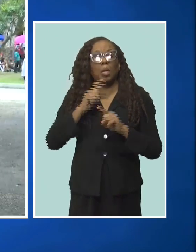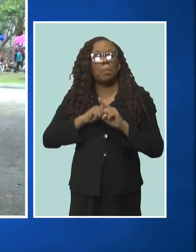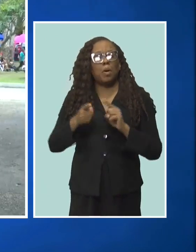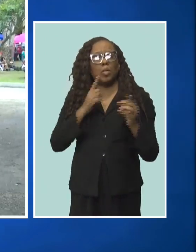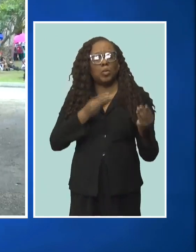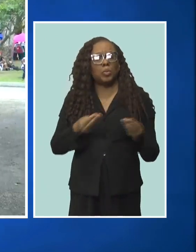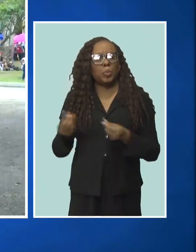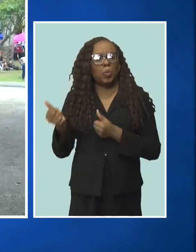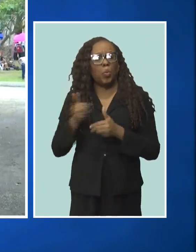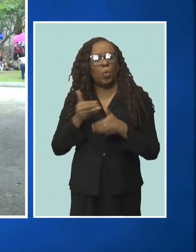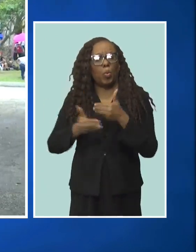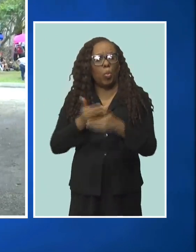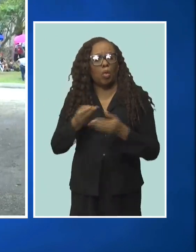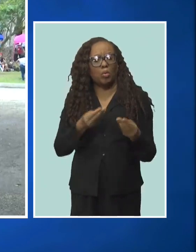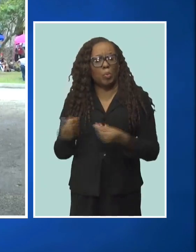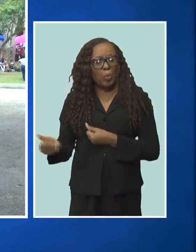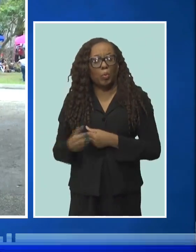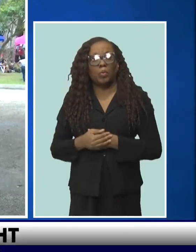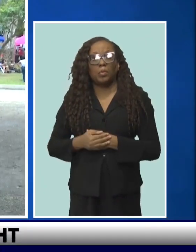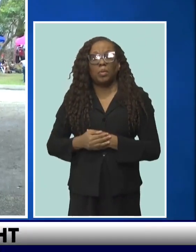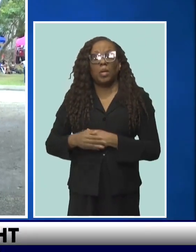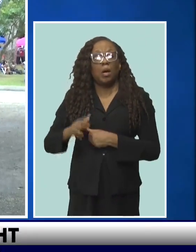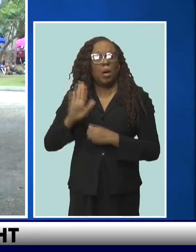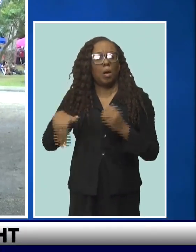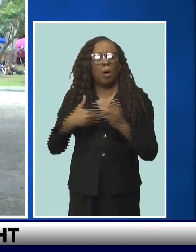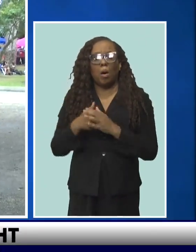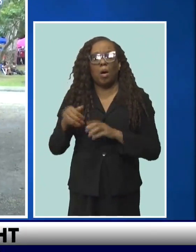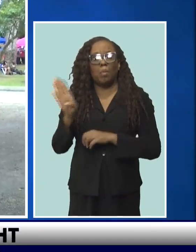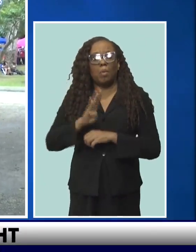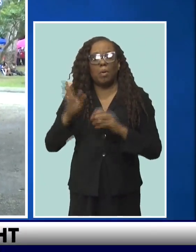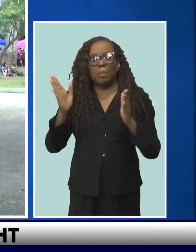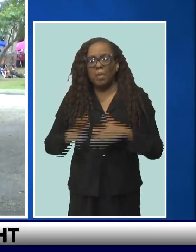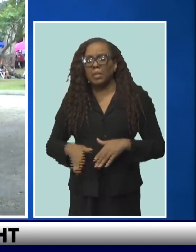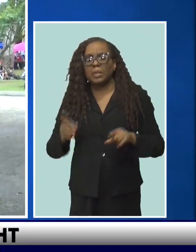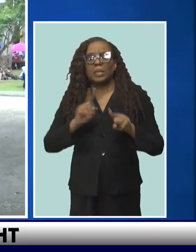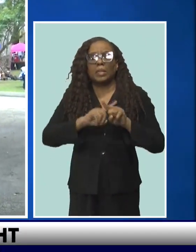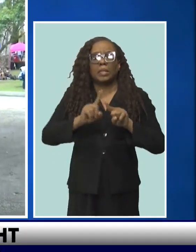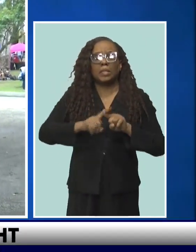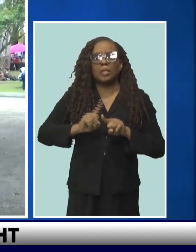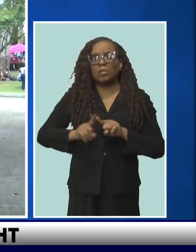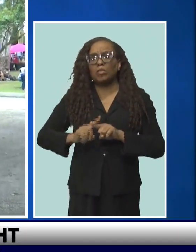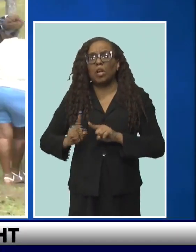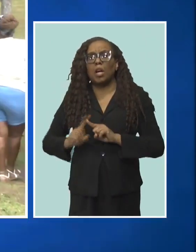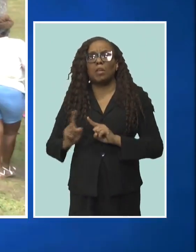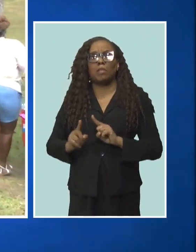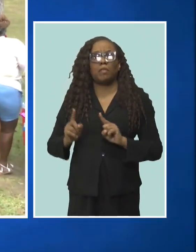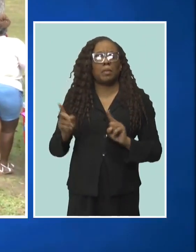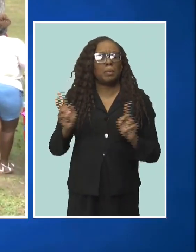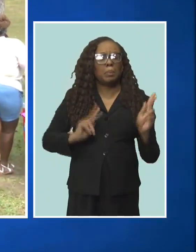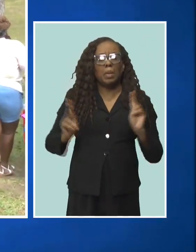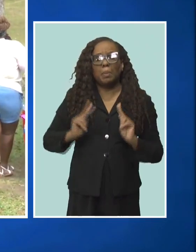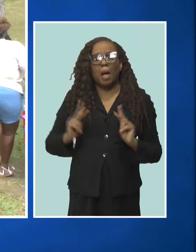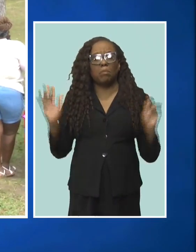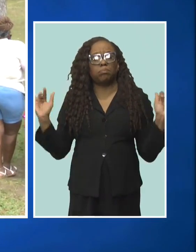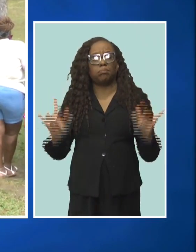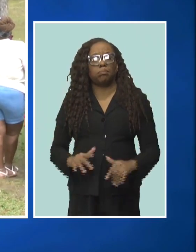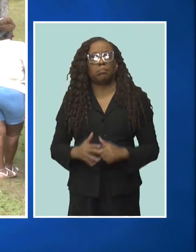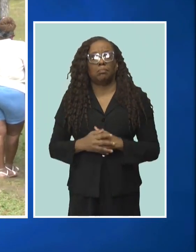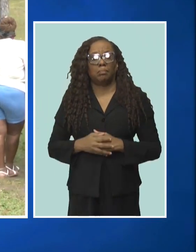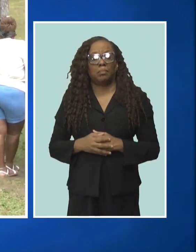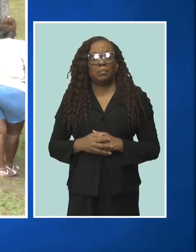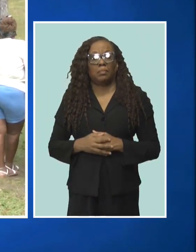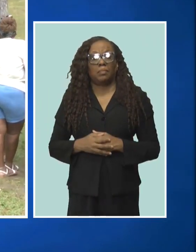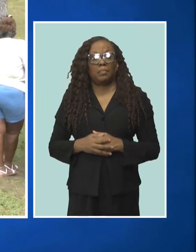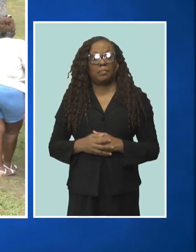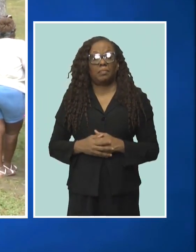coming on stream, and Barbadians from all walks of life are galvanizing around Regathering. After enjoying the contents from their nicely packed